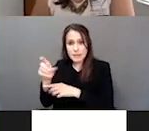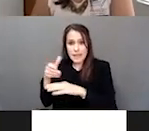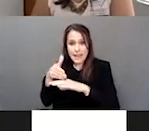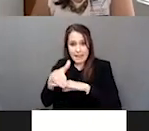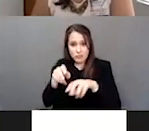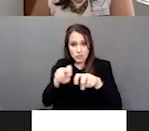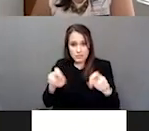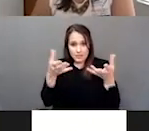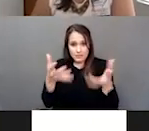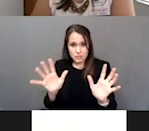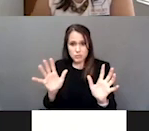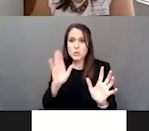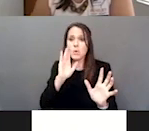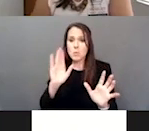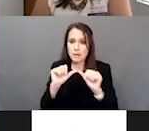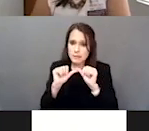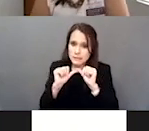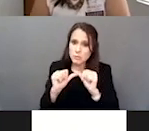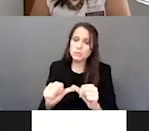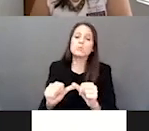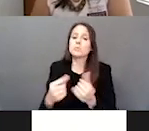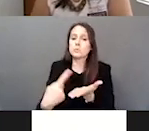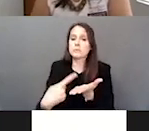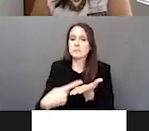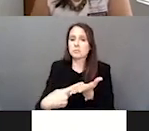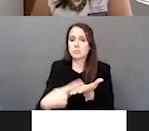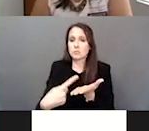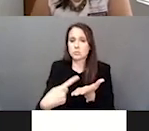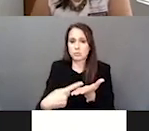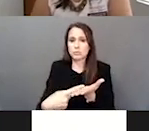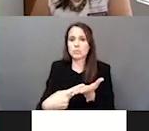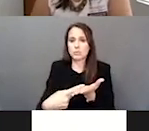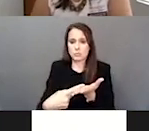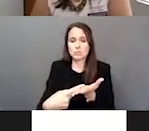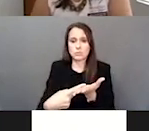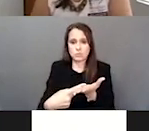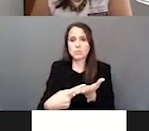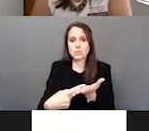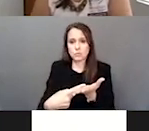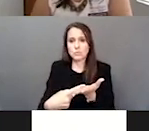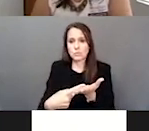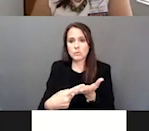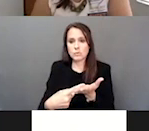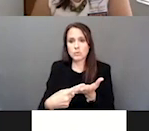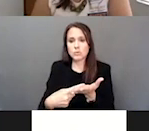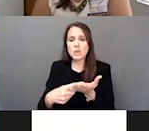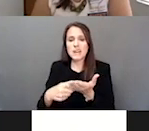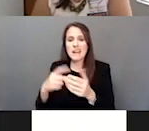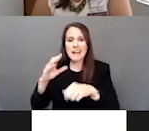we are going to continue the discussion on the Slack channel called Day 2 Research.